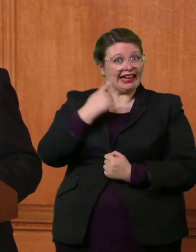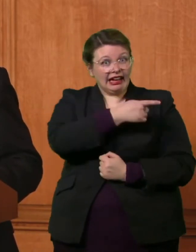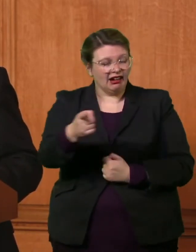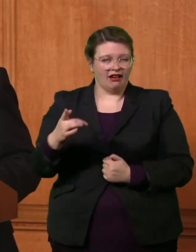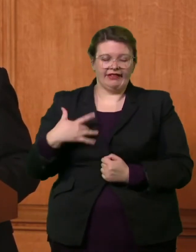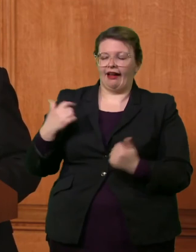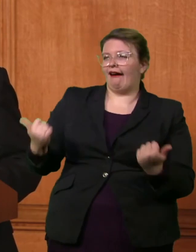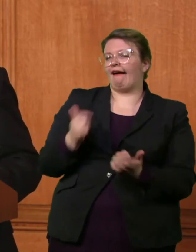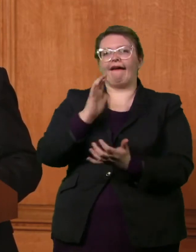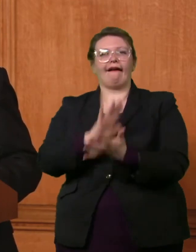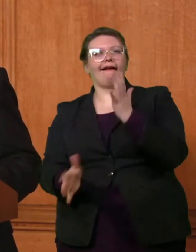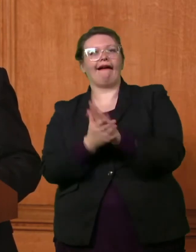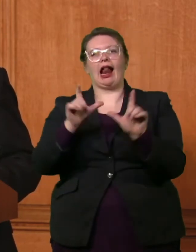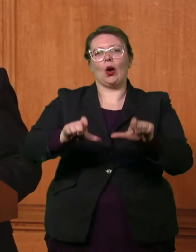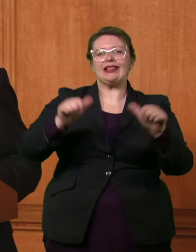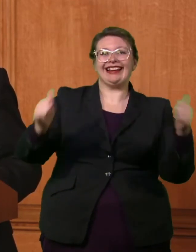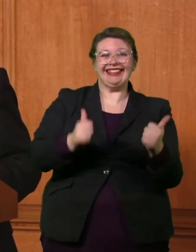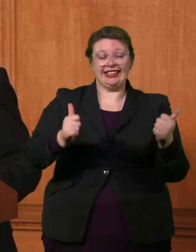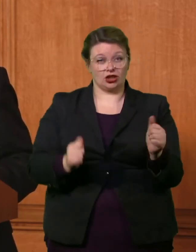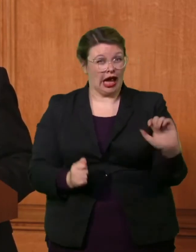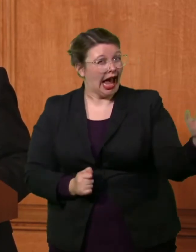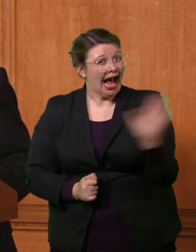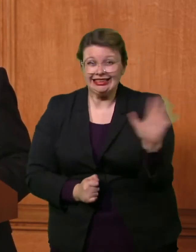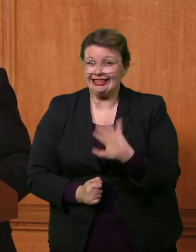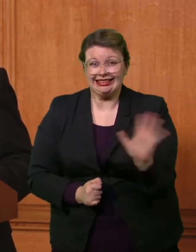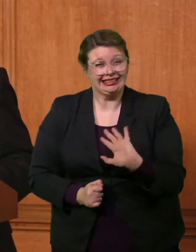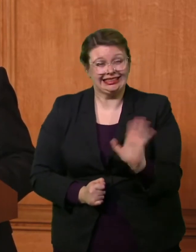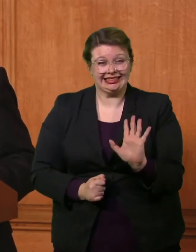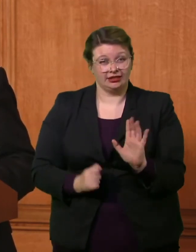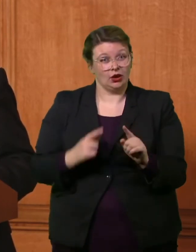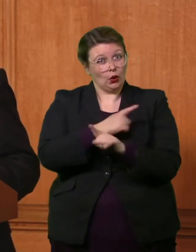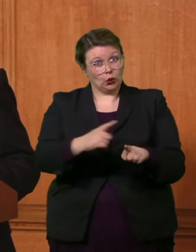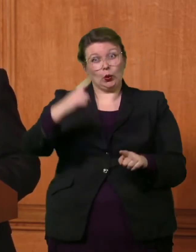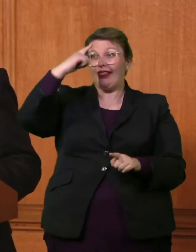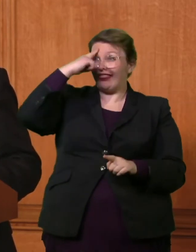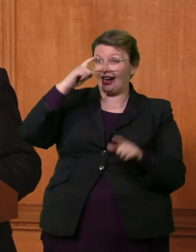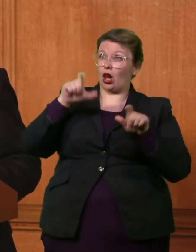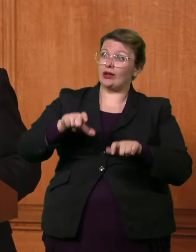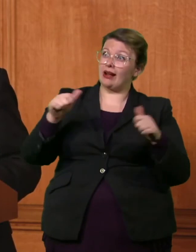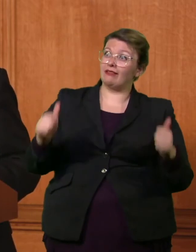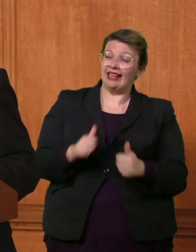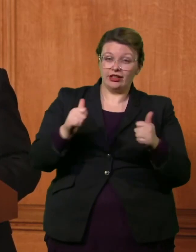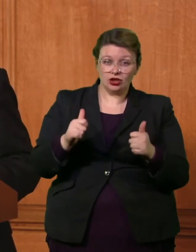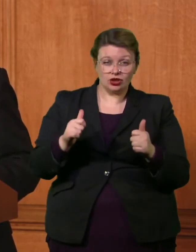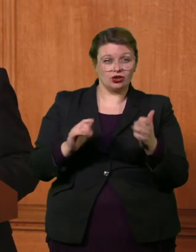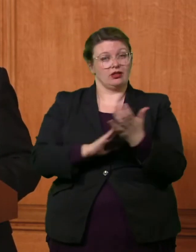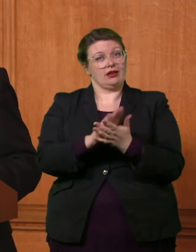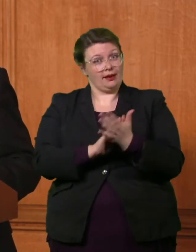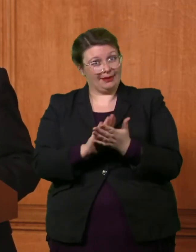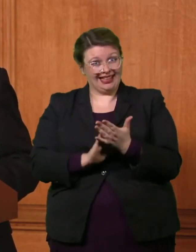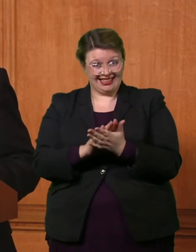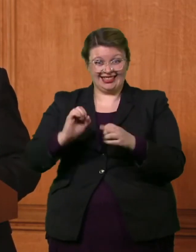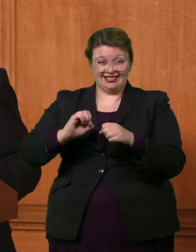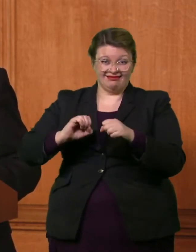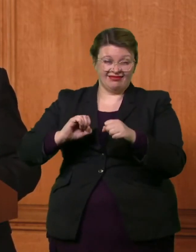The more they think that, when it's not, the greater the headwind they're going to give to the vaccine programme,